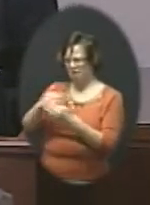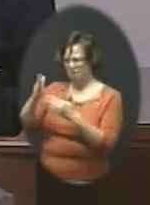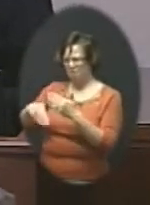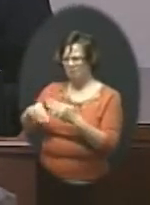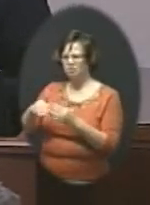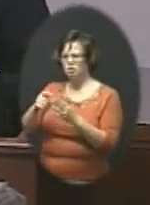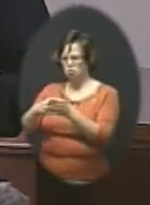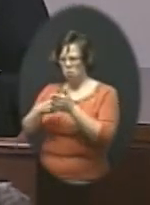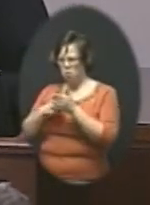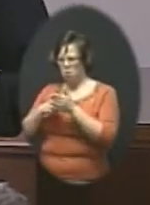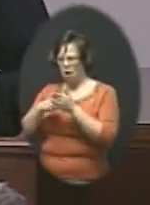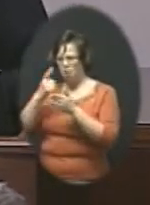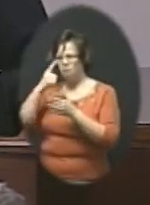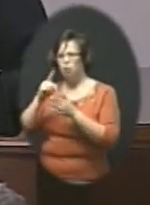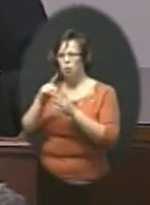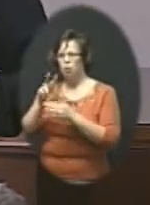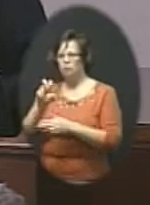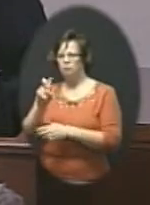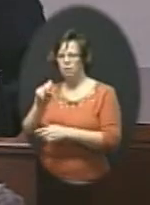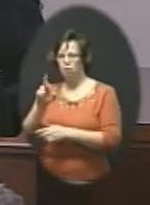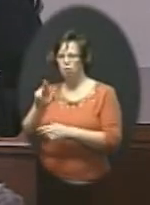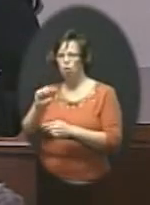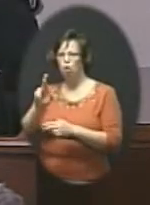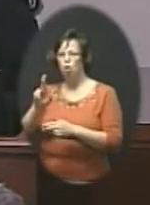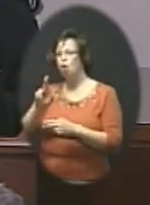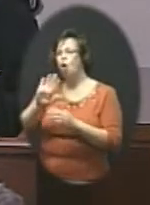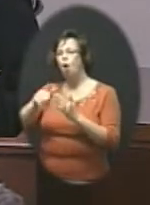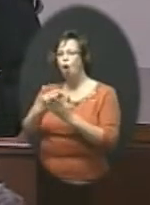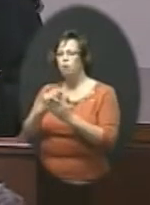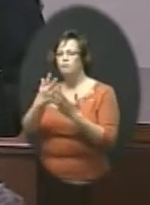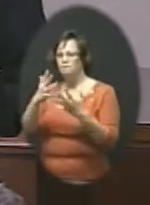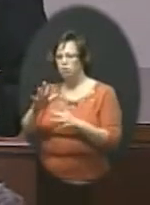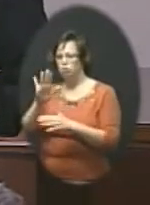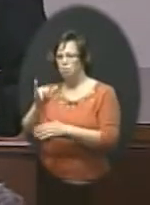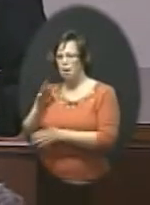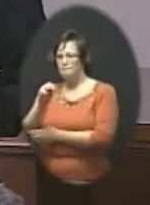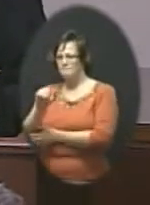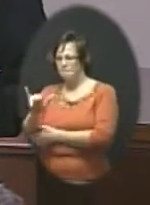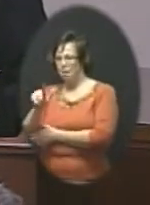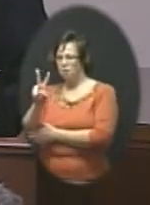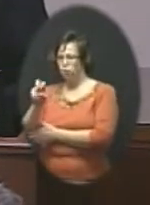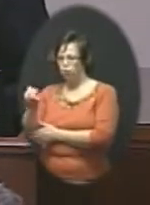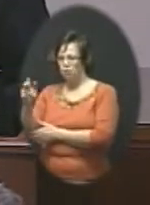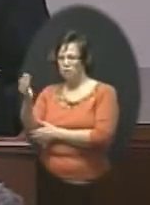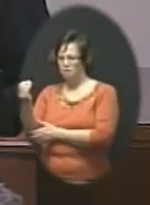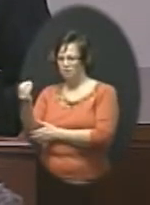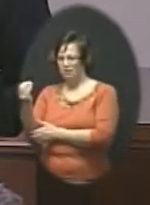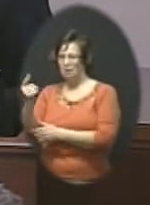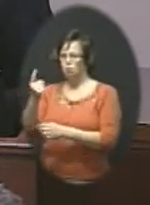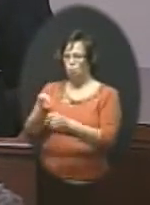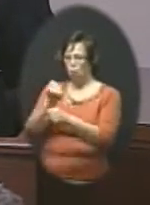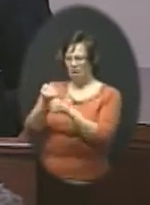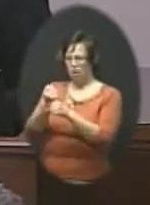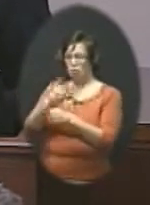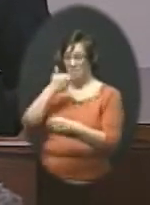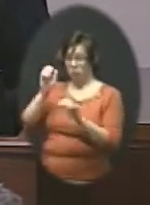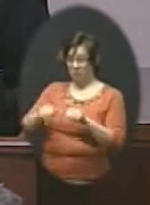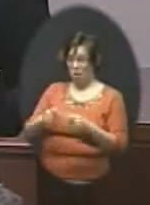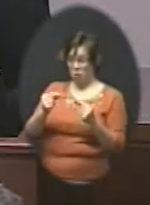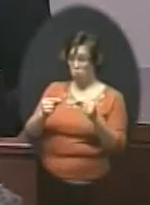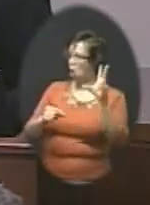There's a requirement for the vendor to have all these done by May of 2015. So they have a year. That's a year away. So that's the best we can do?